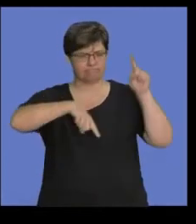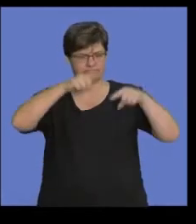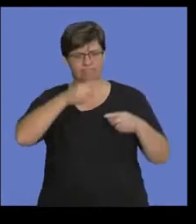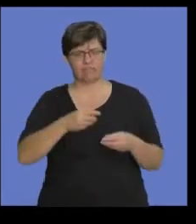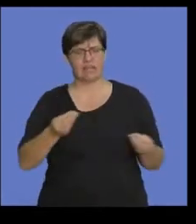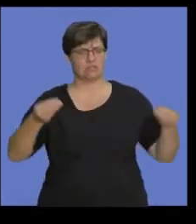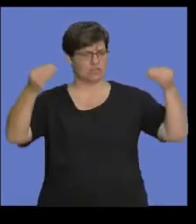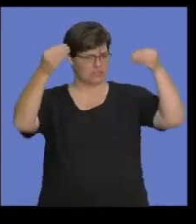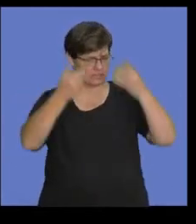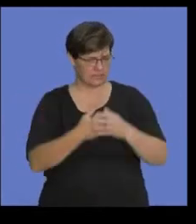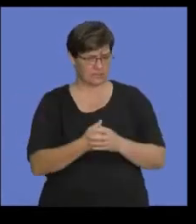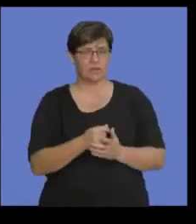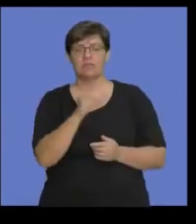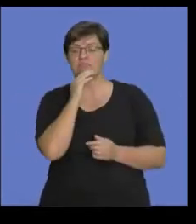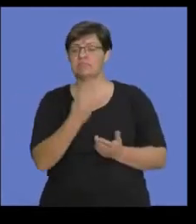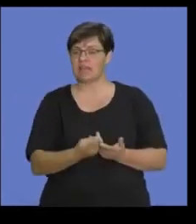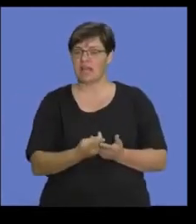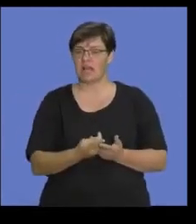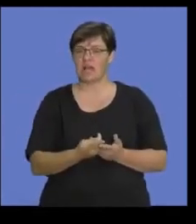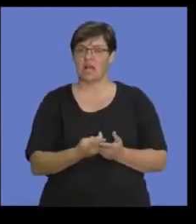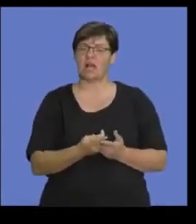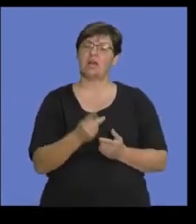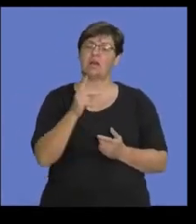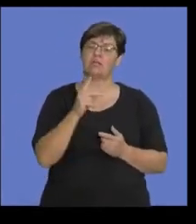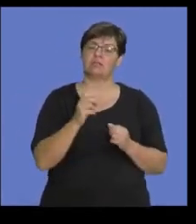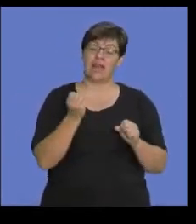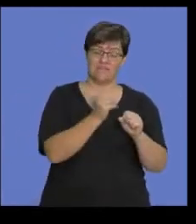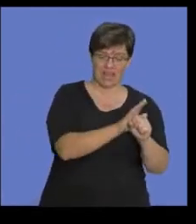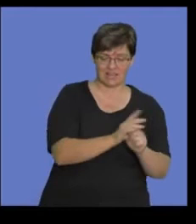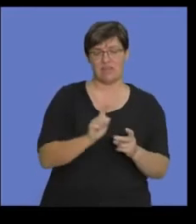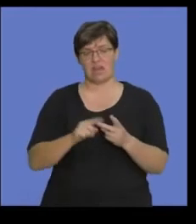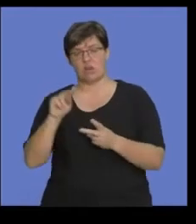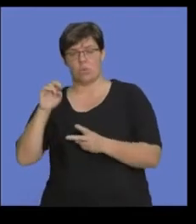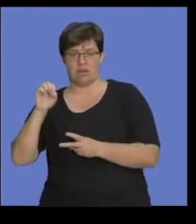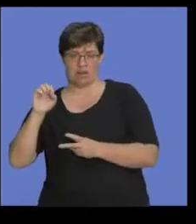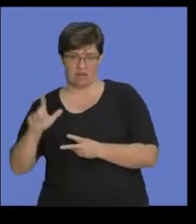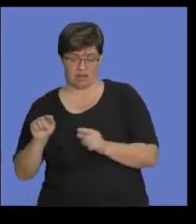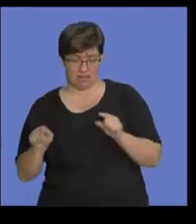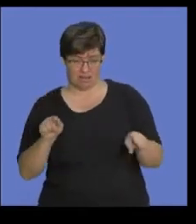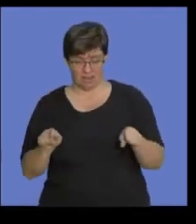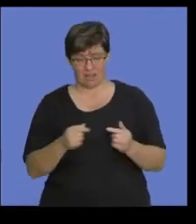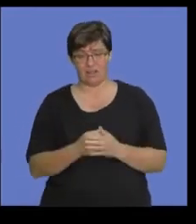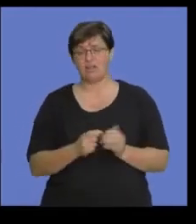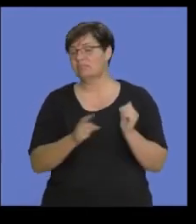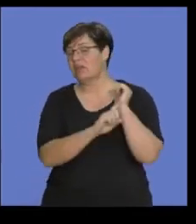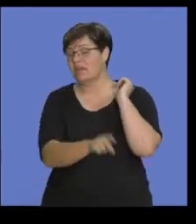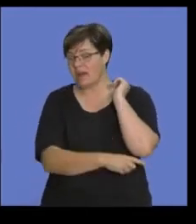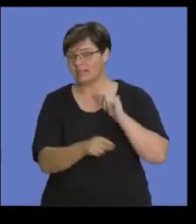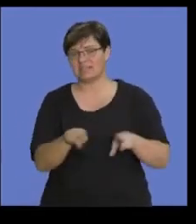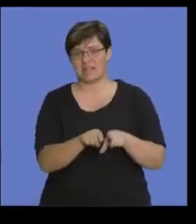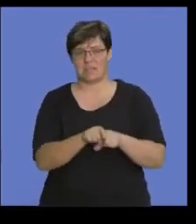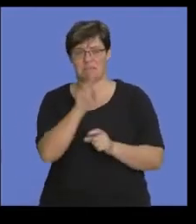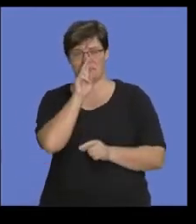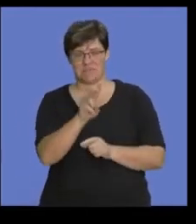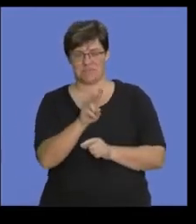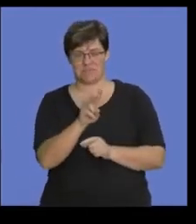rate. Interest rate was when we're talking about nominal and effective interest rate. Then lastly, we looked at also